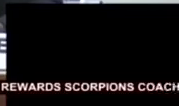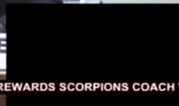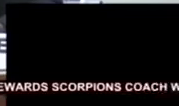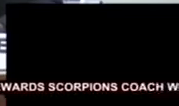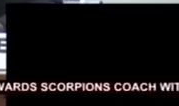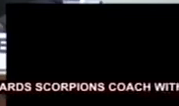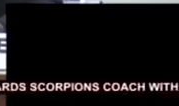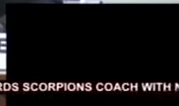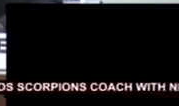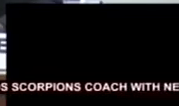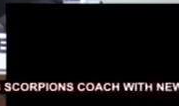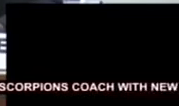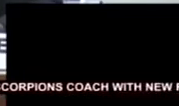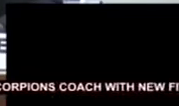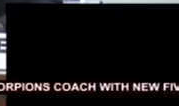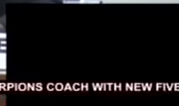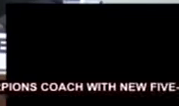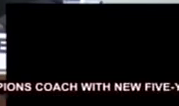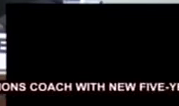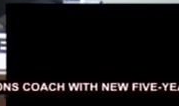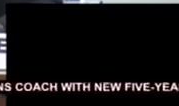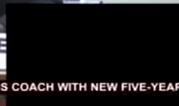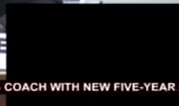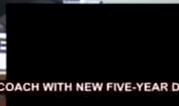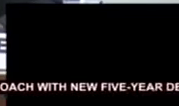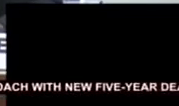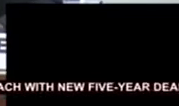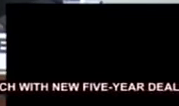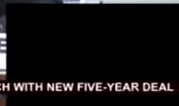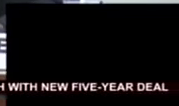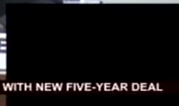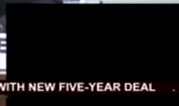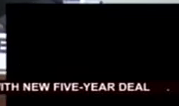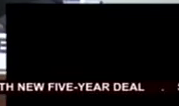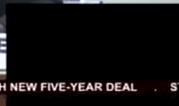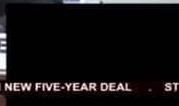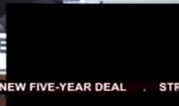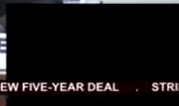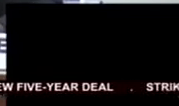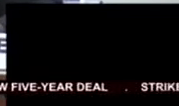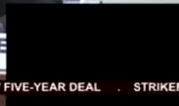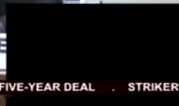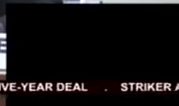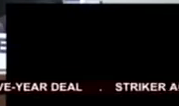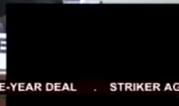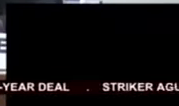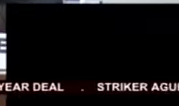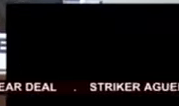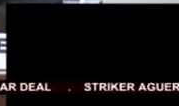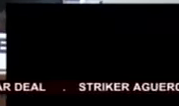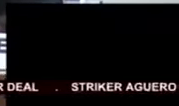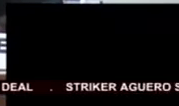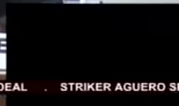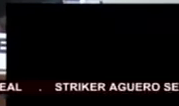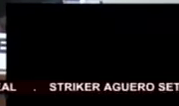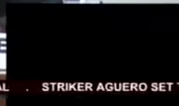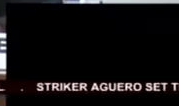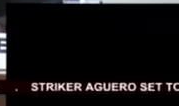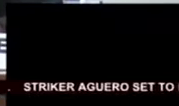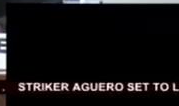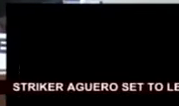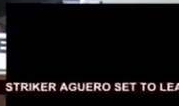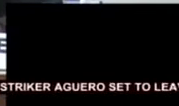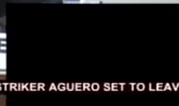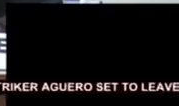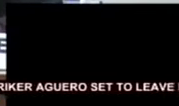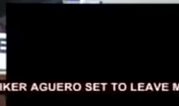now we started talking about the case of Pahari Jame. Silang isa damuda hapa hari jamela